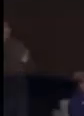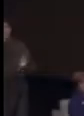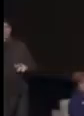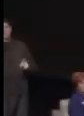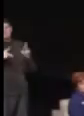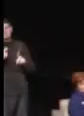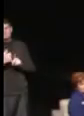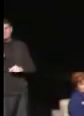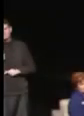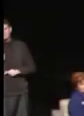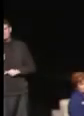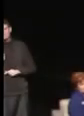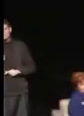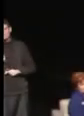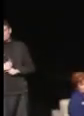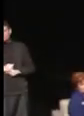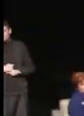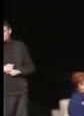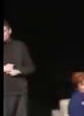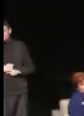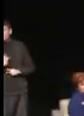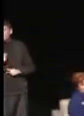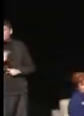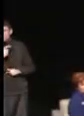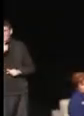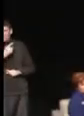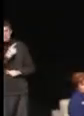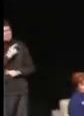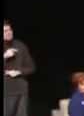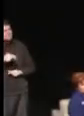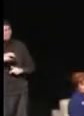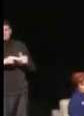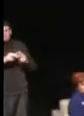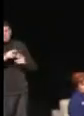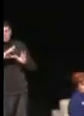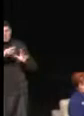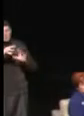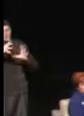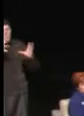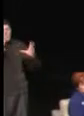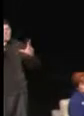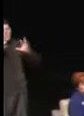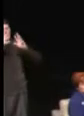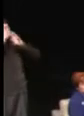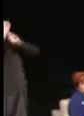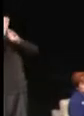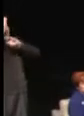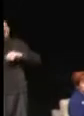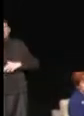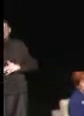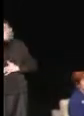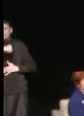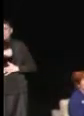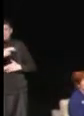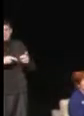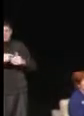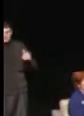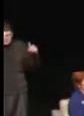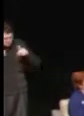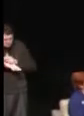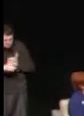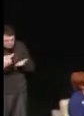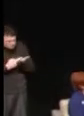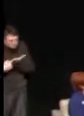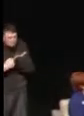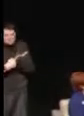making good on that pledge by building an inspiring destination for human rights discovery and dialogue in the center